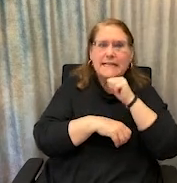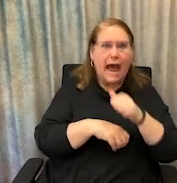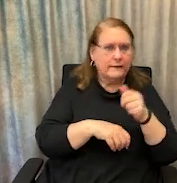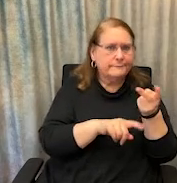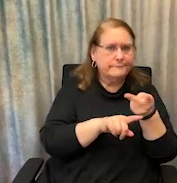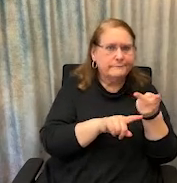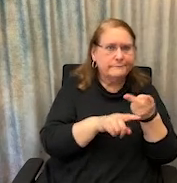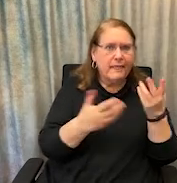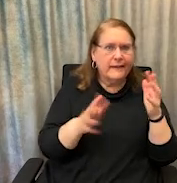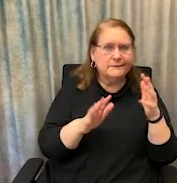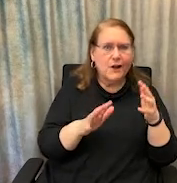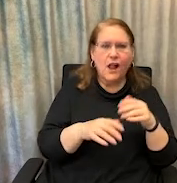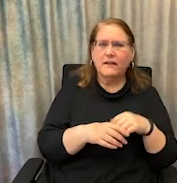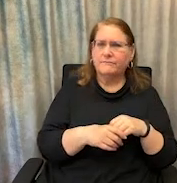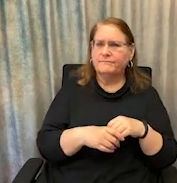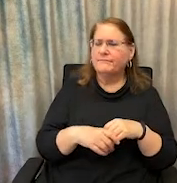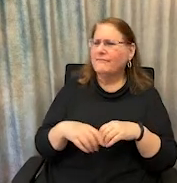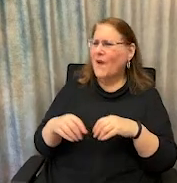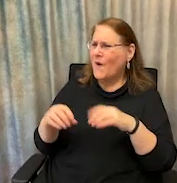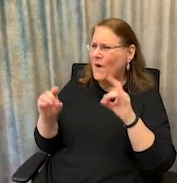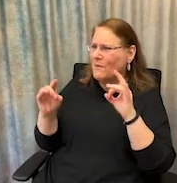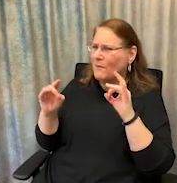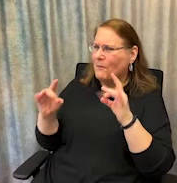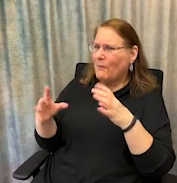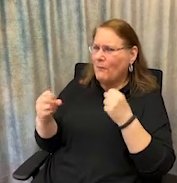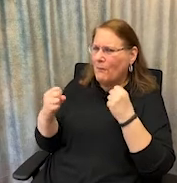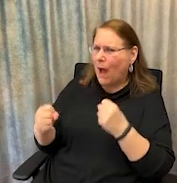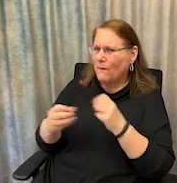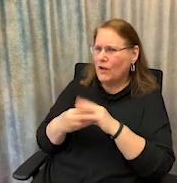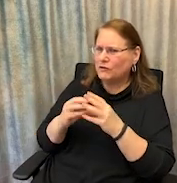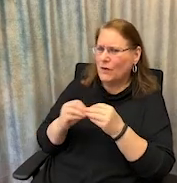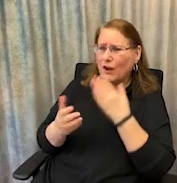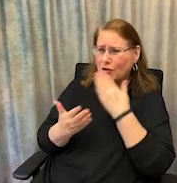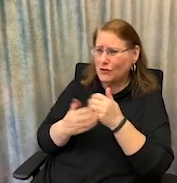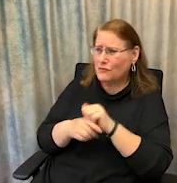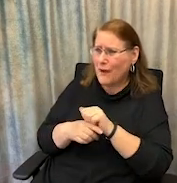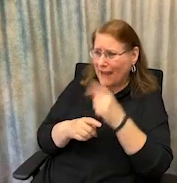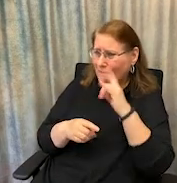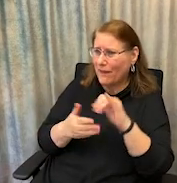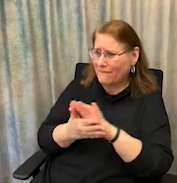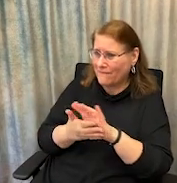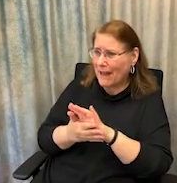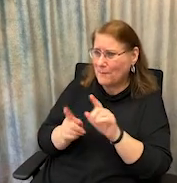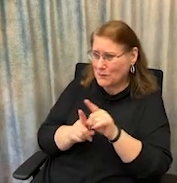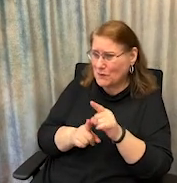Wow, that's a powerful story. That was a good training for the film too, I guess.